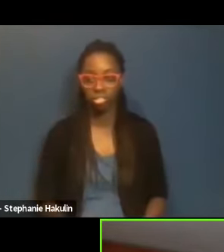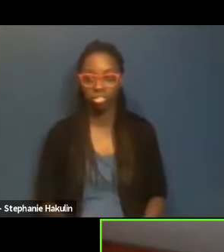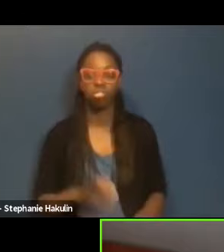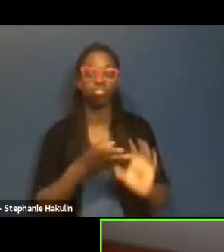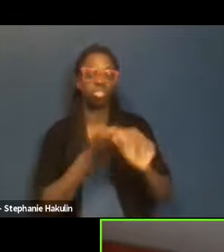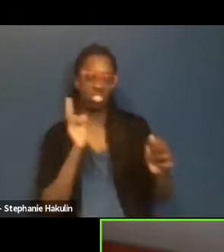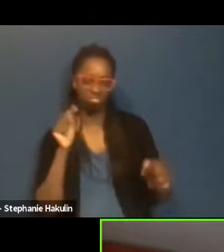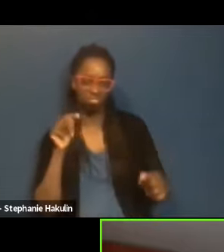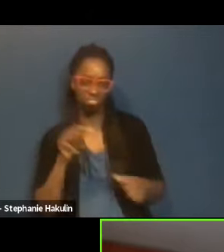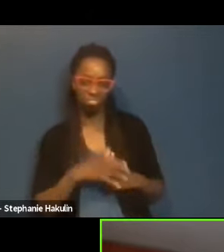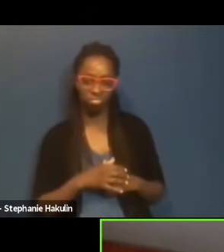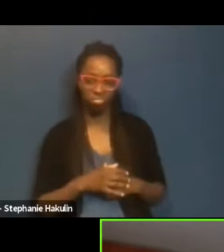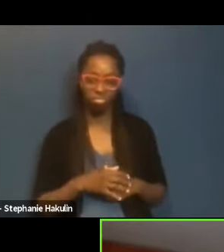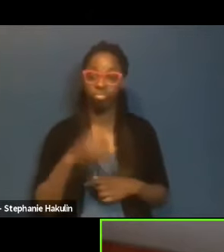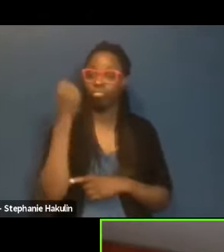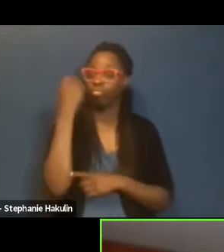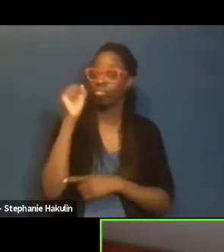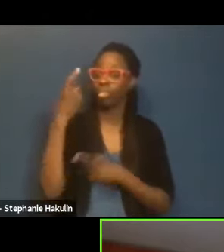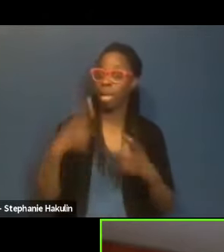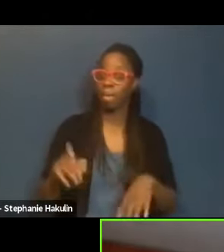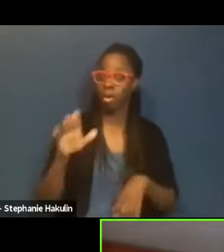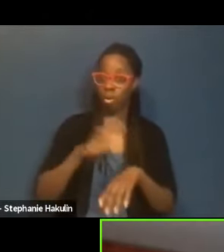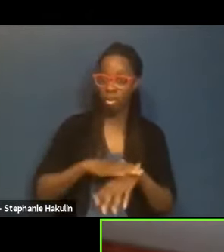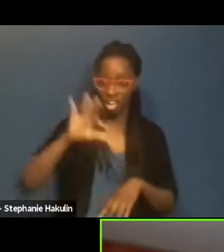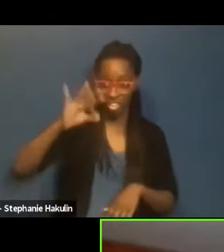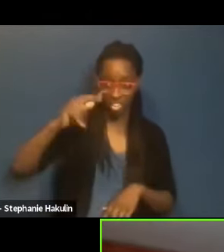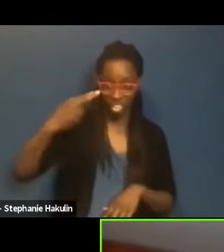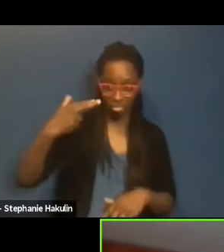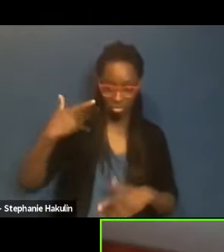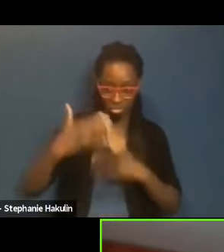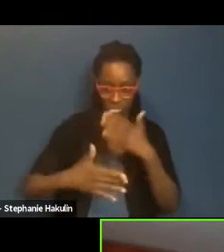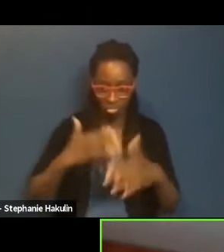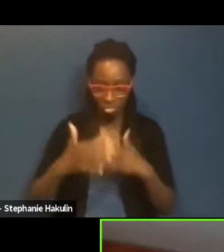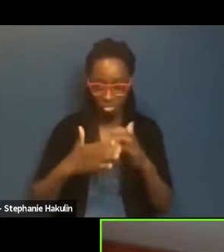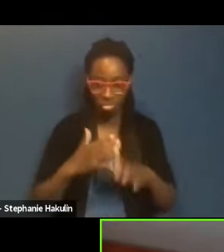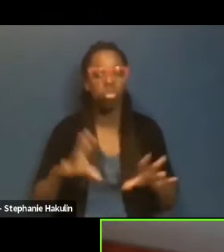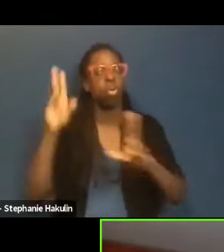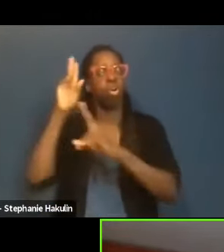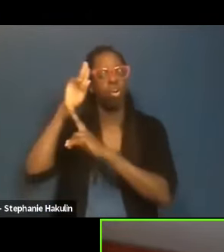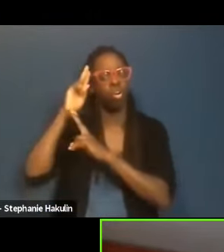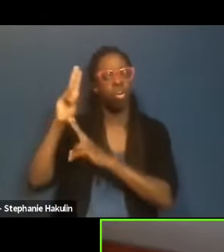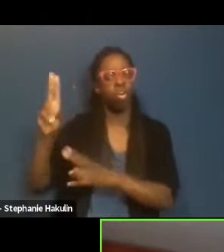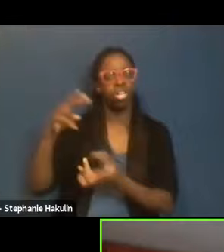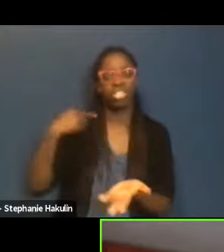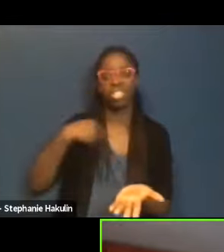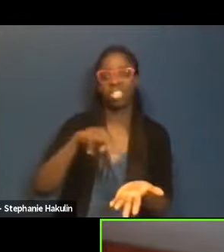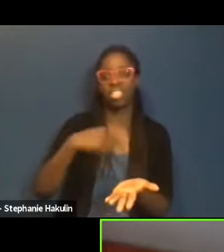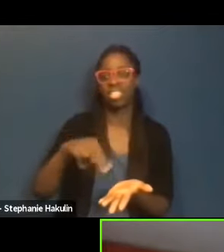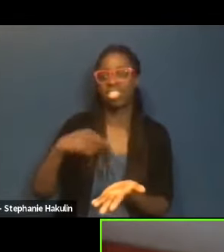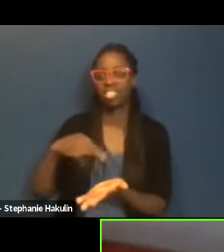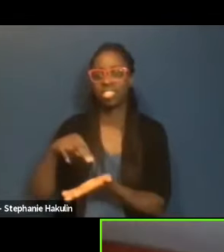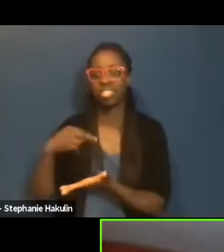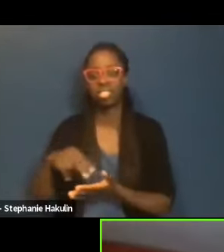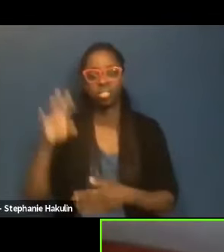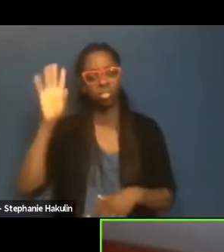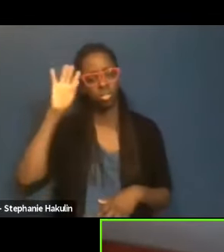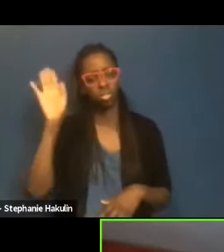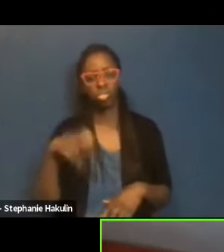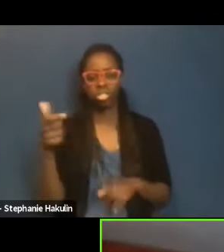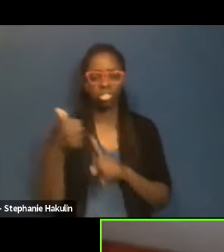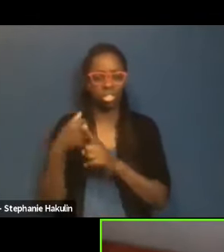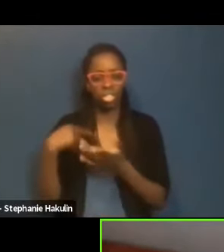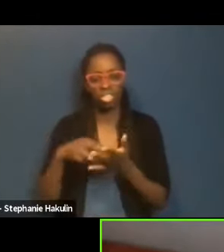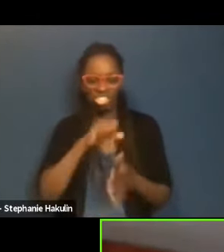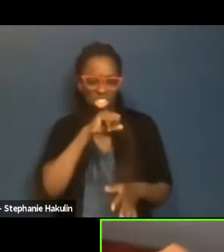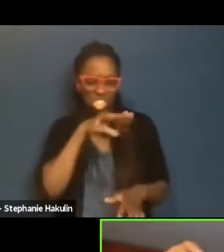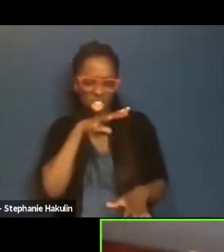happens on the day of perreo. Un perreo pero bien sucio. Un perreo combativo. Un perreo revolucionario. On